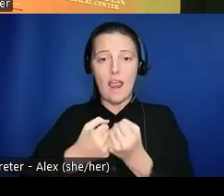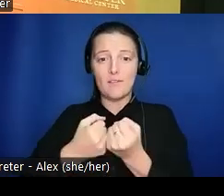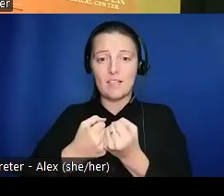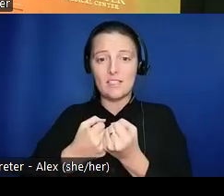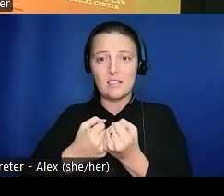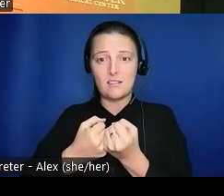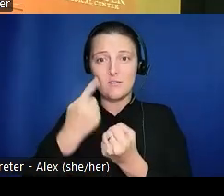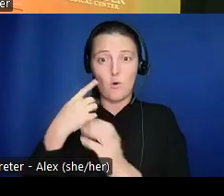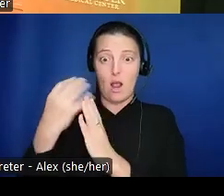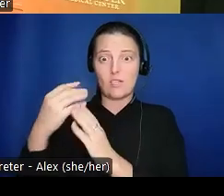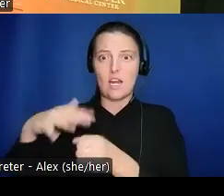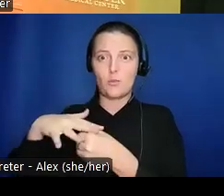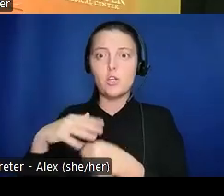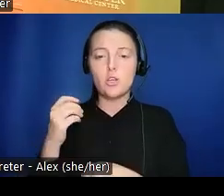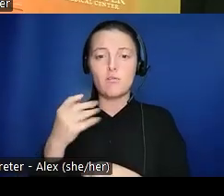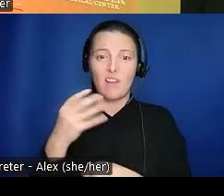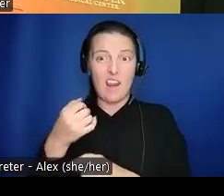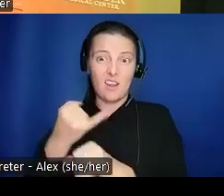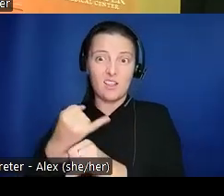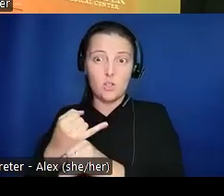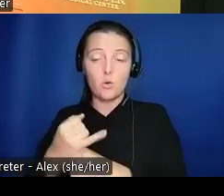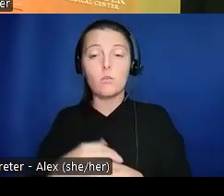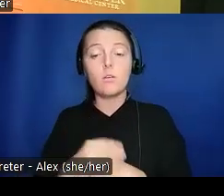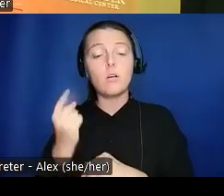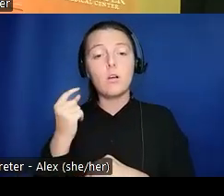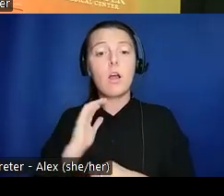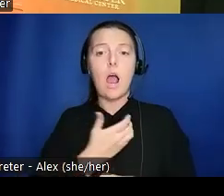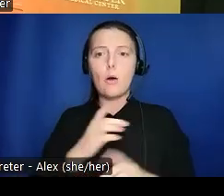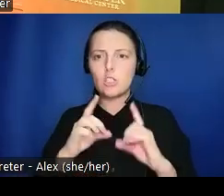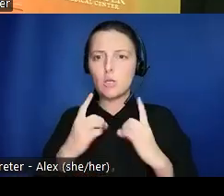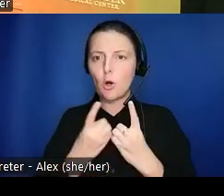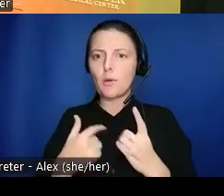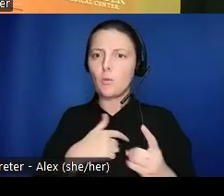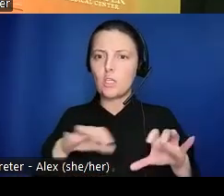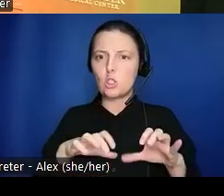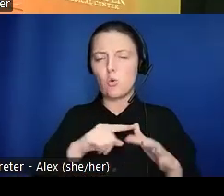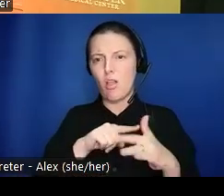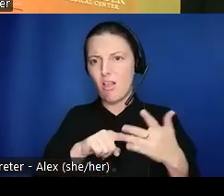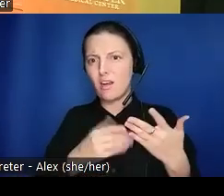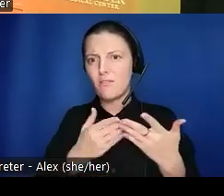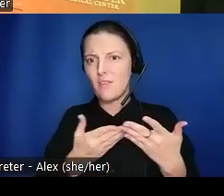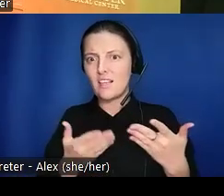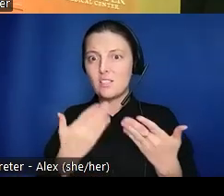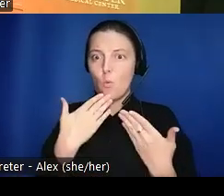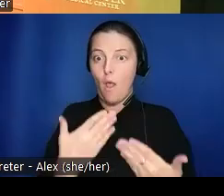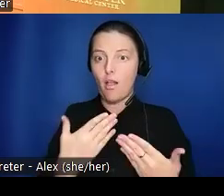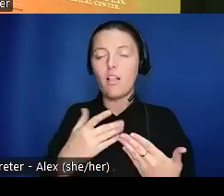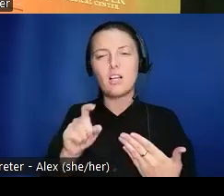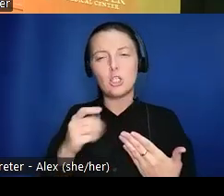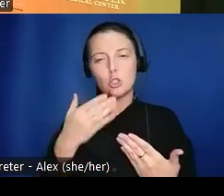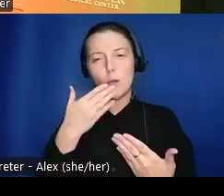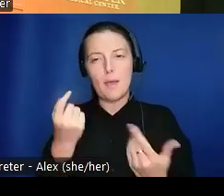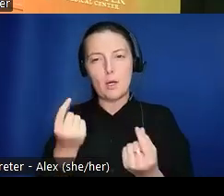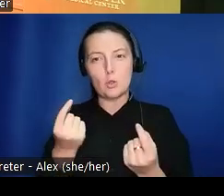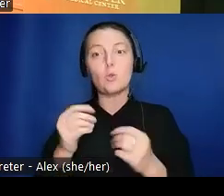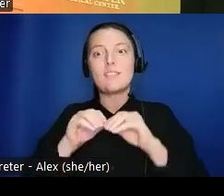that our department does well that should be better disseminated. A lot of things